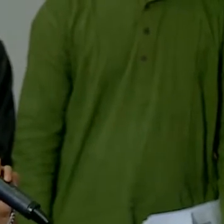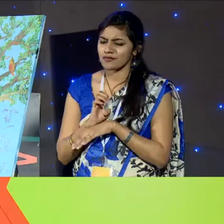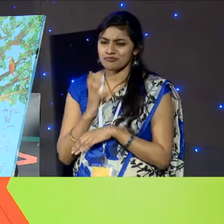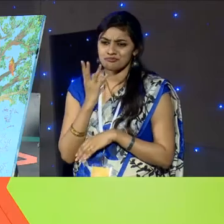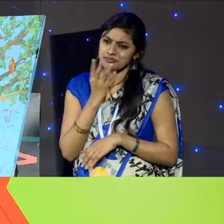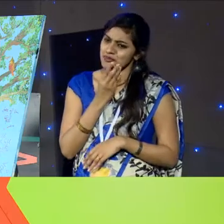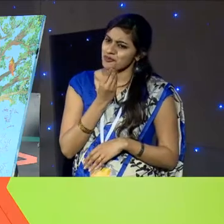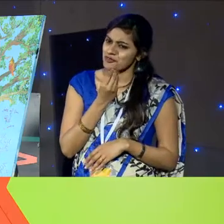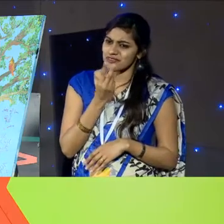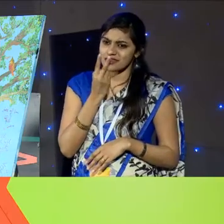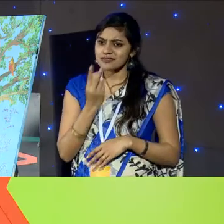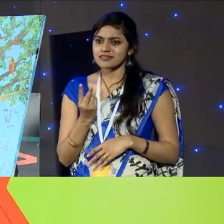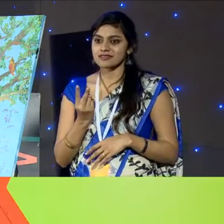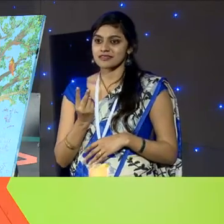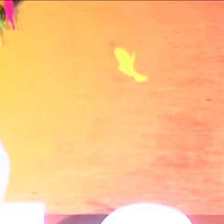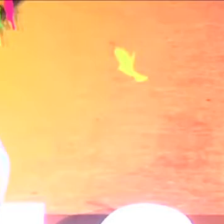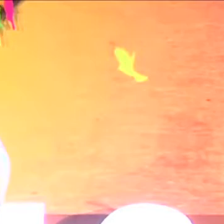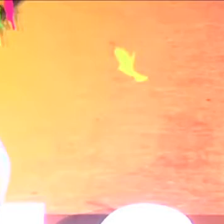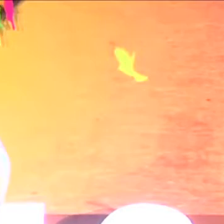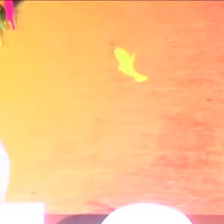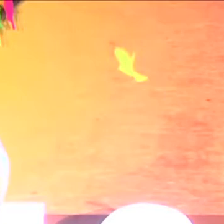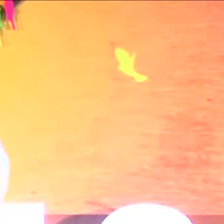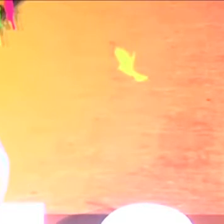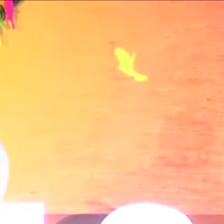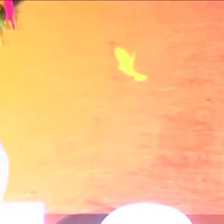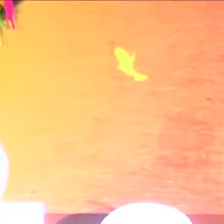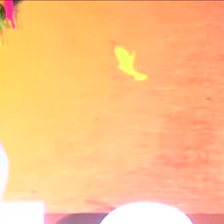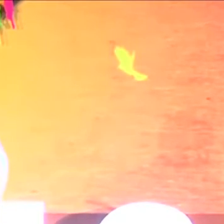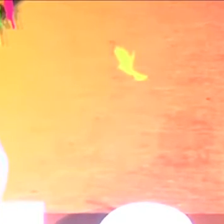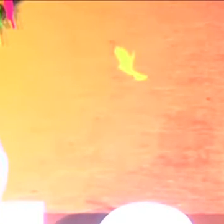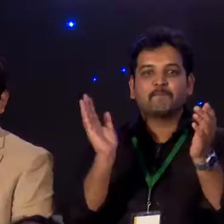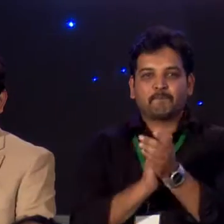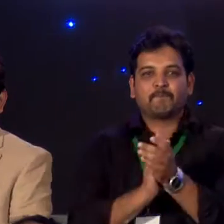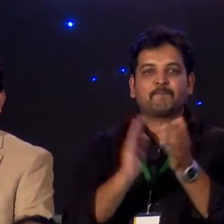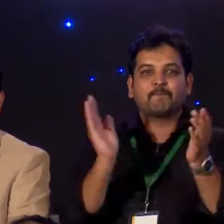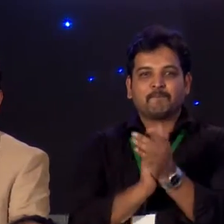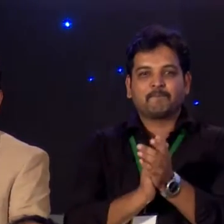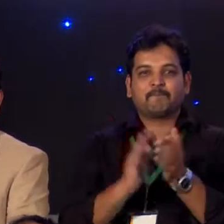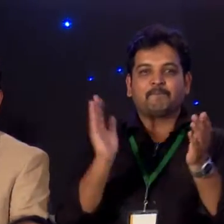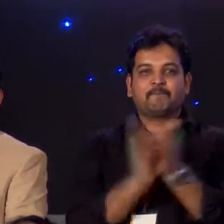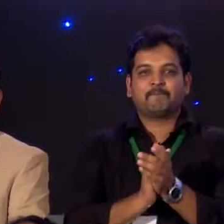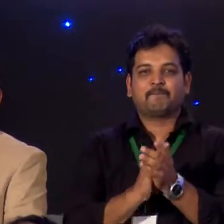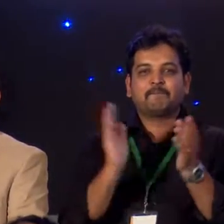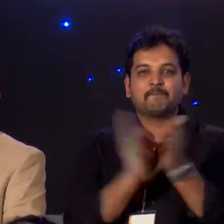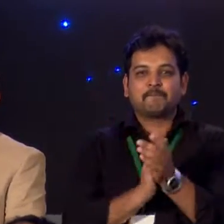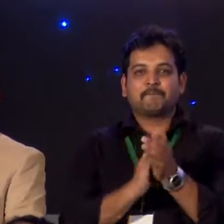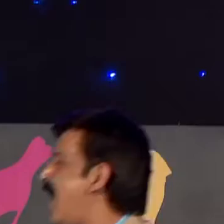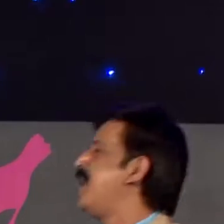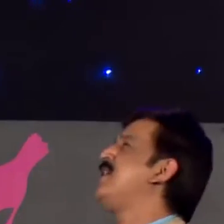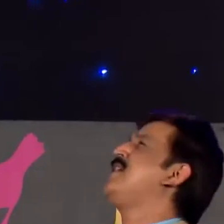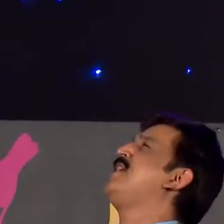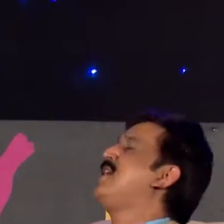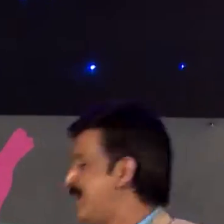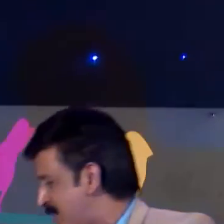evening where everybody sang with full-throated ease, danced in ecstasy,